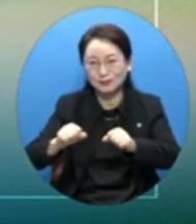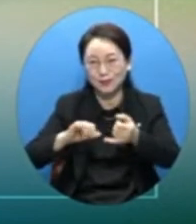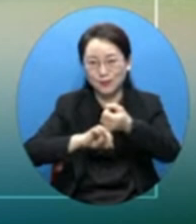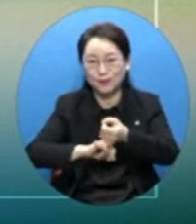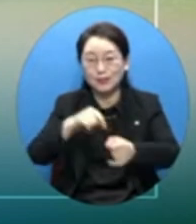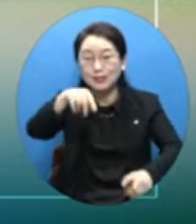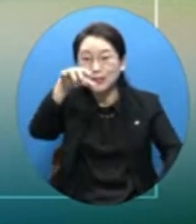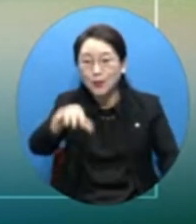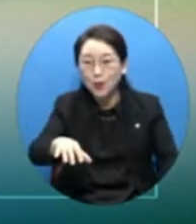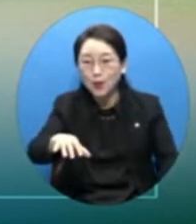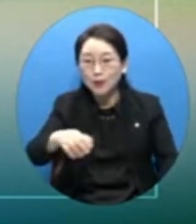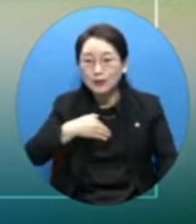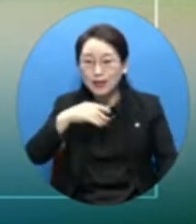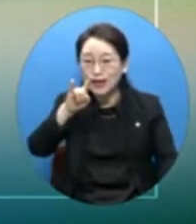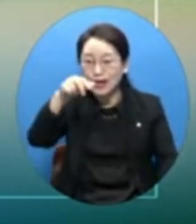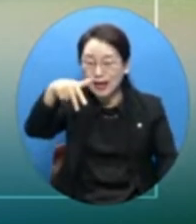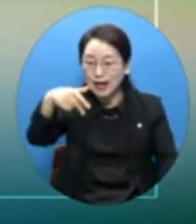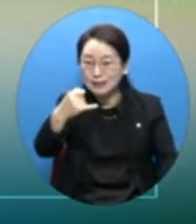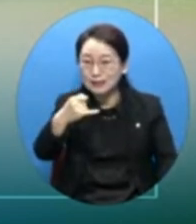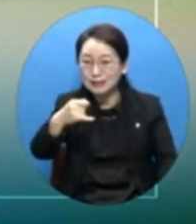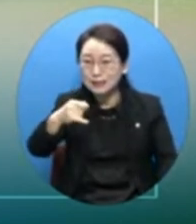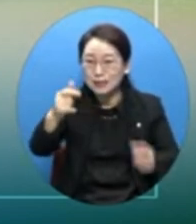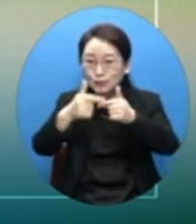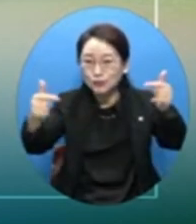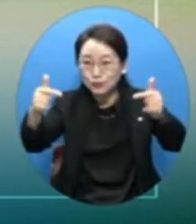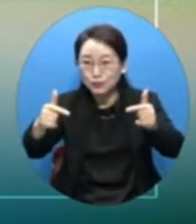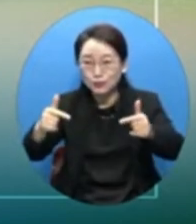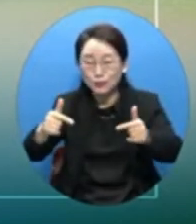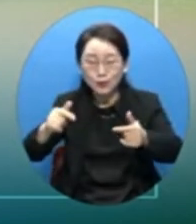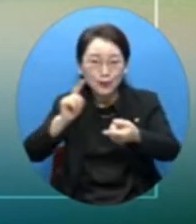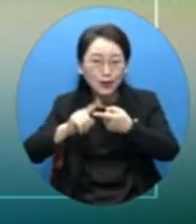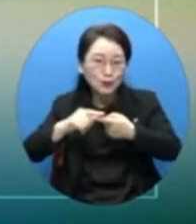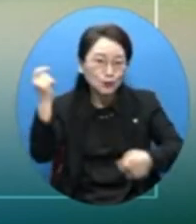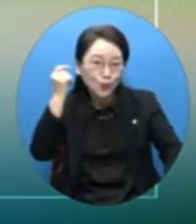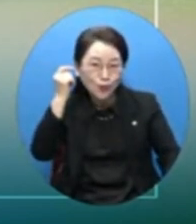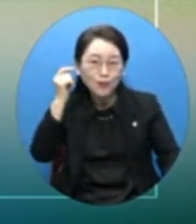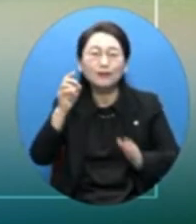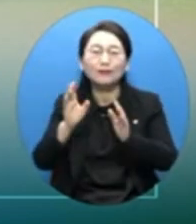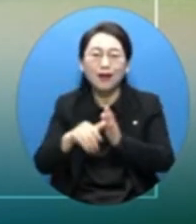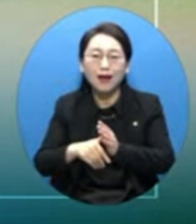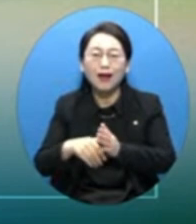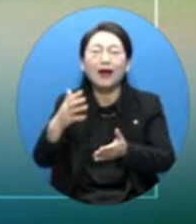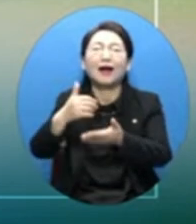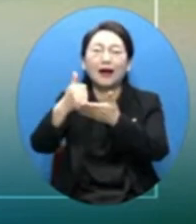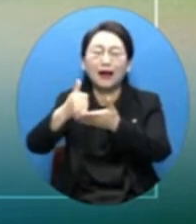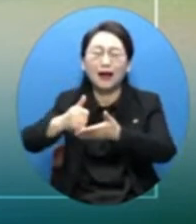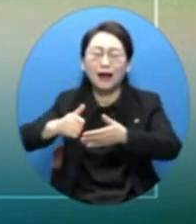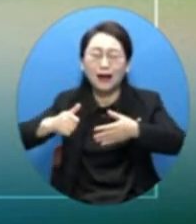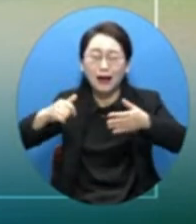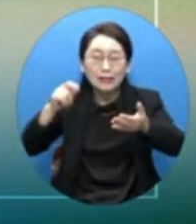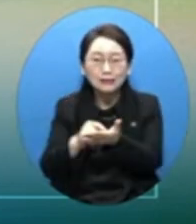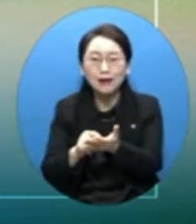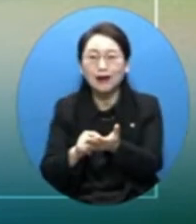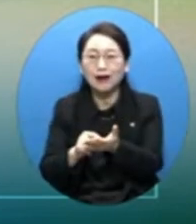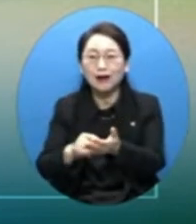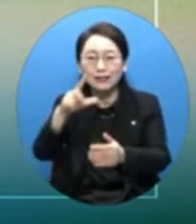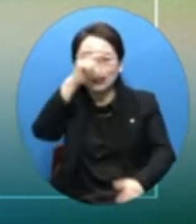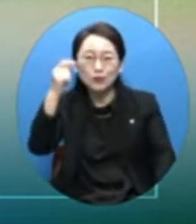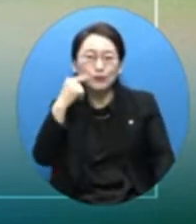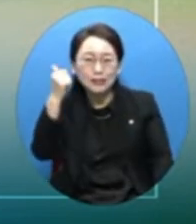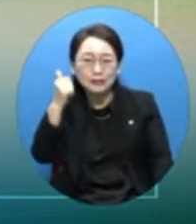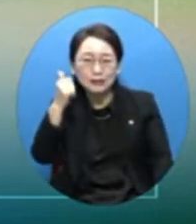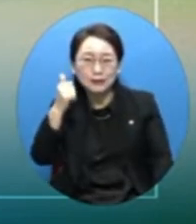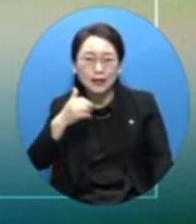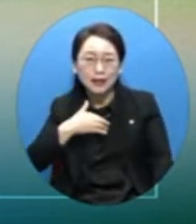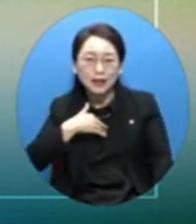And, you know, when I heard about the Asbury revival here, the Lord immediately spoke to